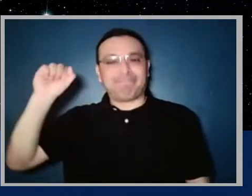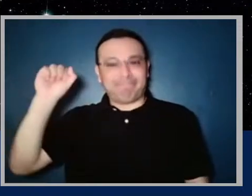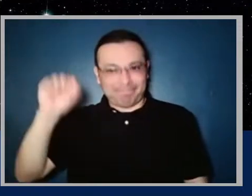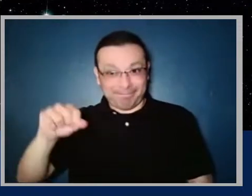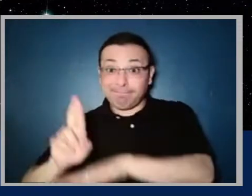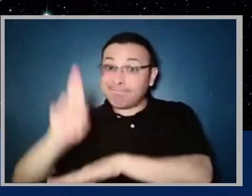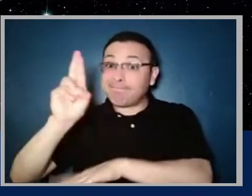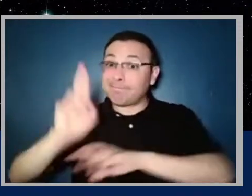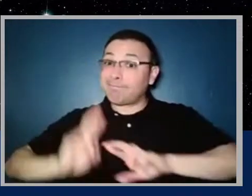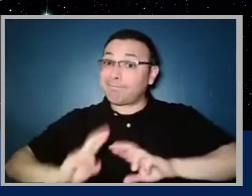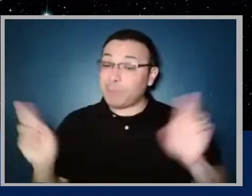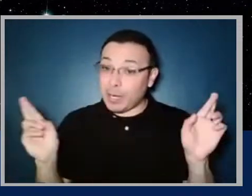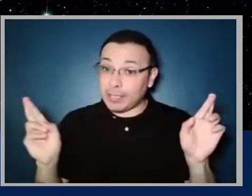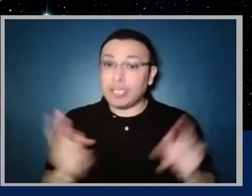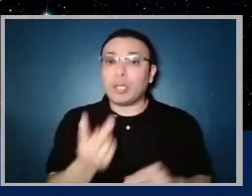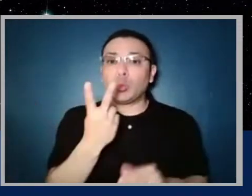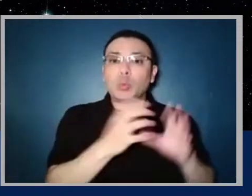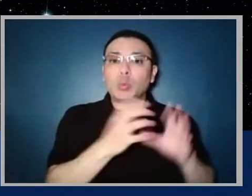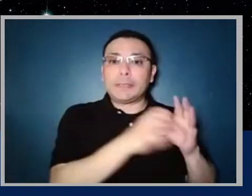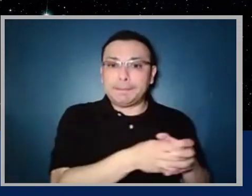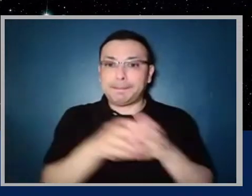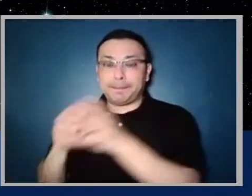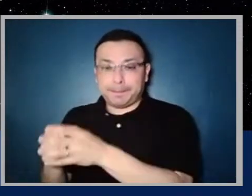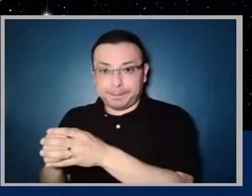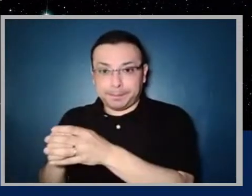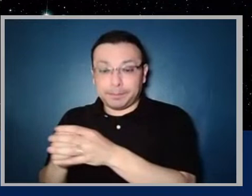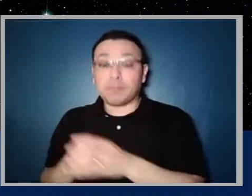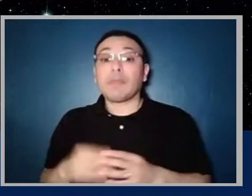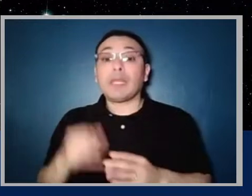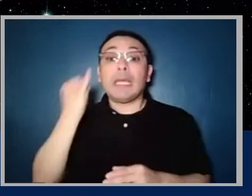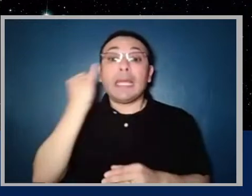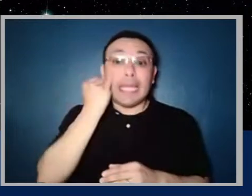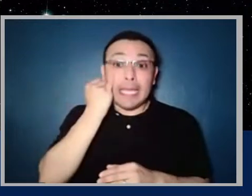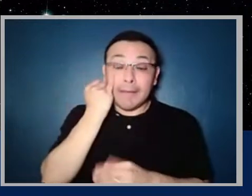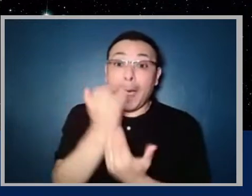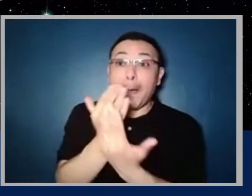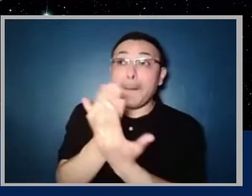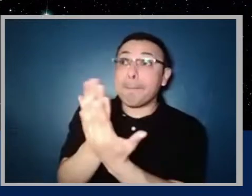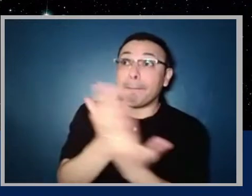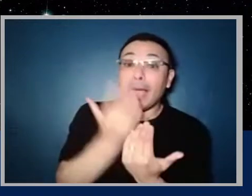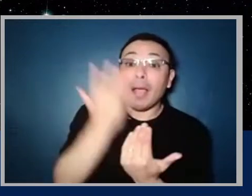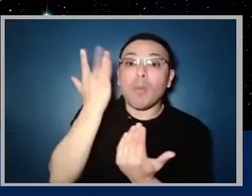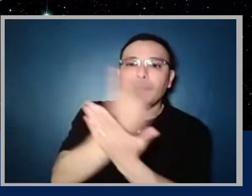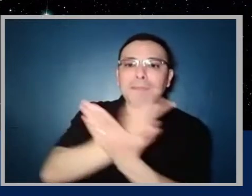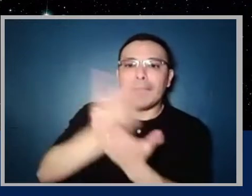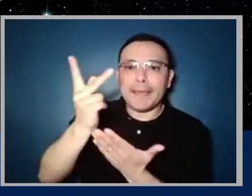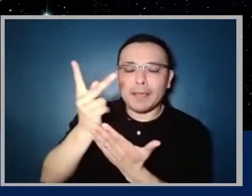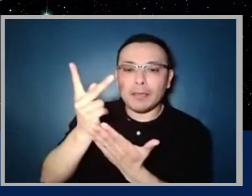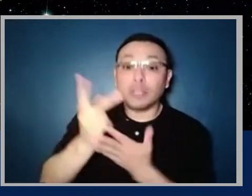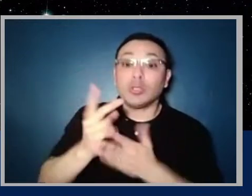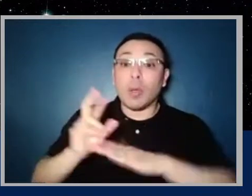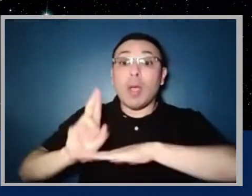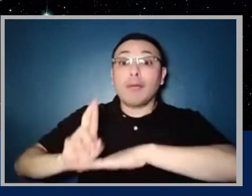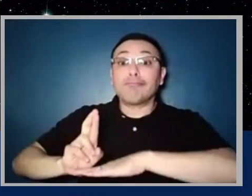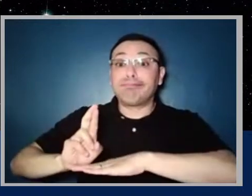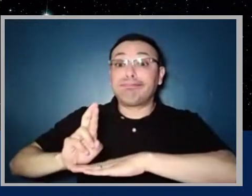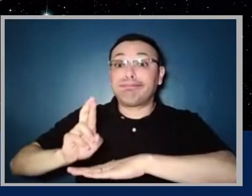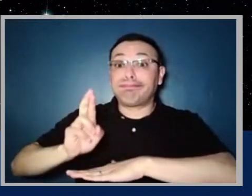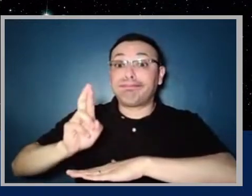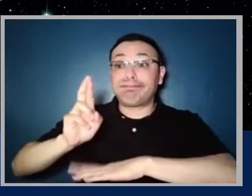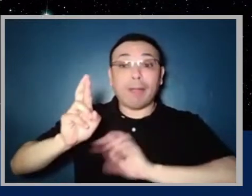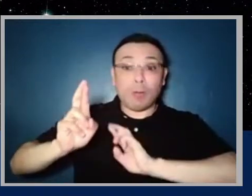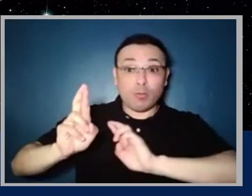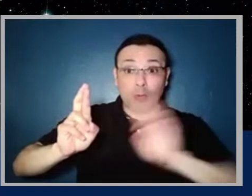We have what's considered a return after fail to dock launch team, which is on standby during the launch mission